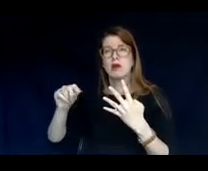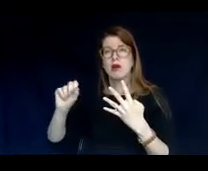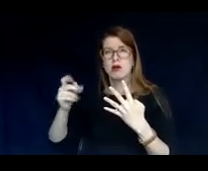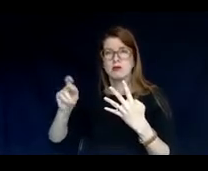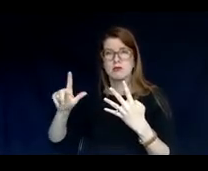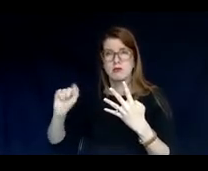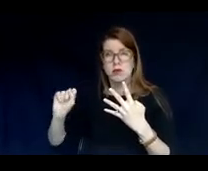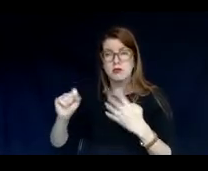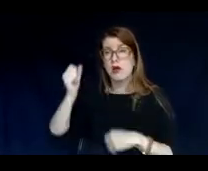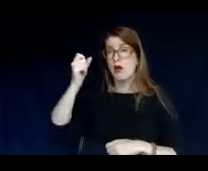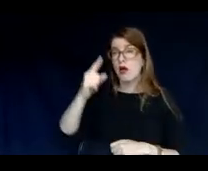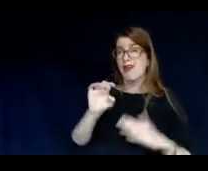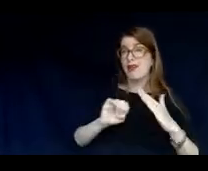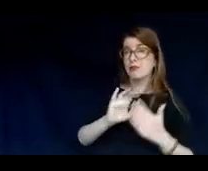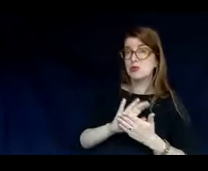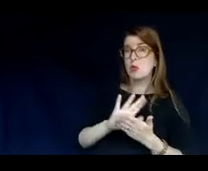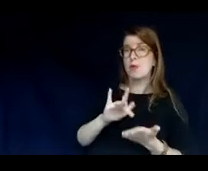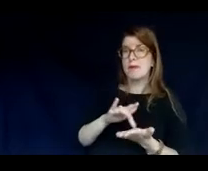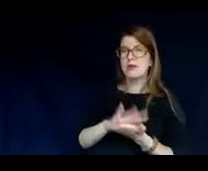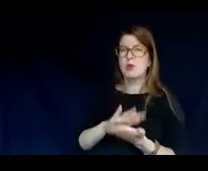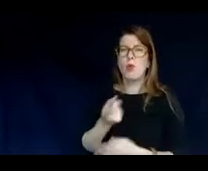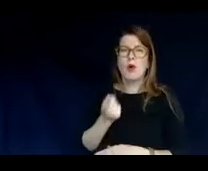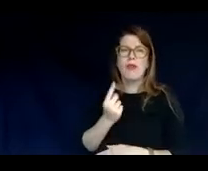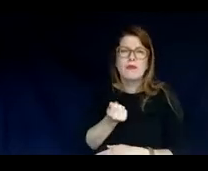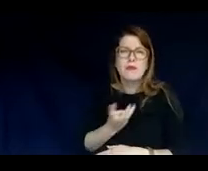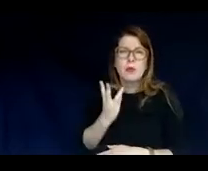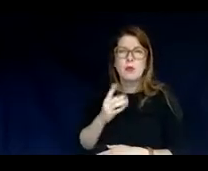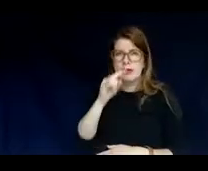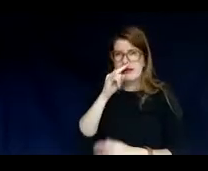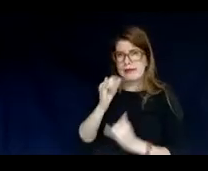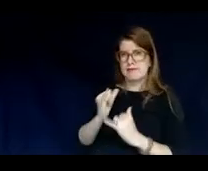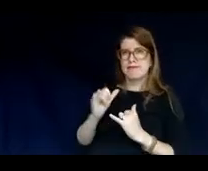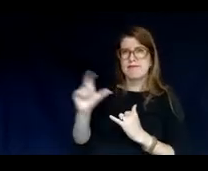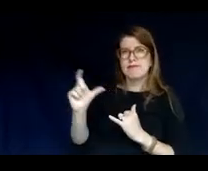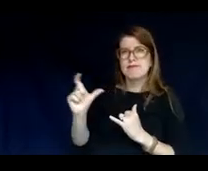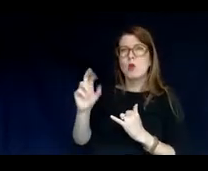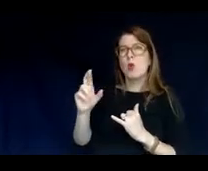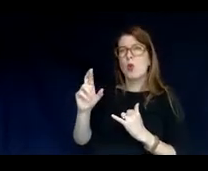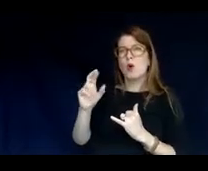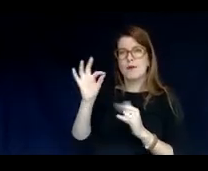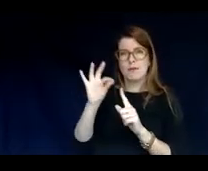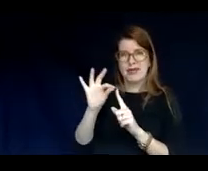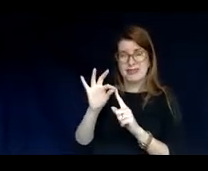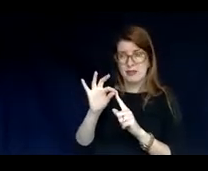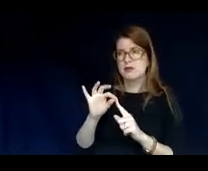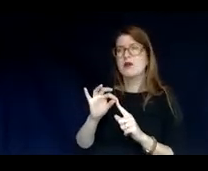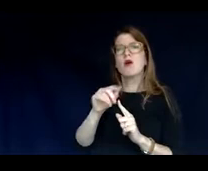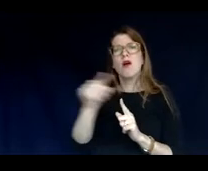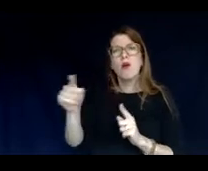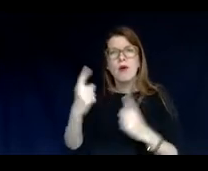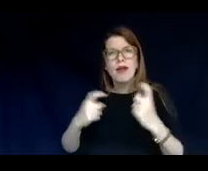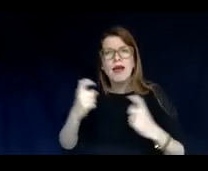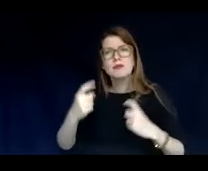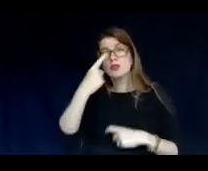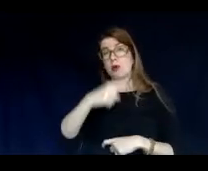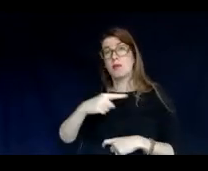school, I was one of the few kids that were either Pakistani or Islamic or Muslim. And so they would ask me to come